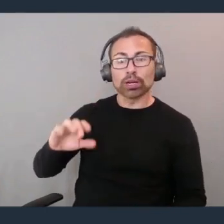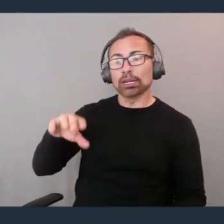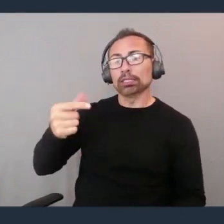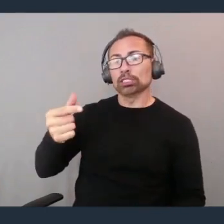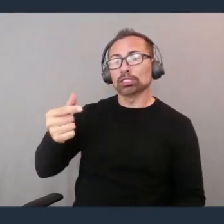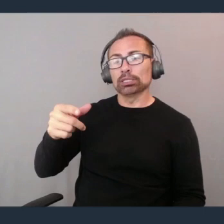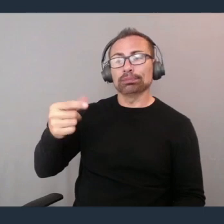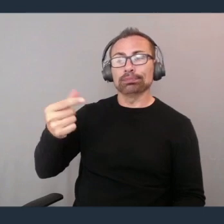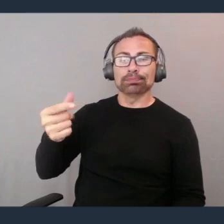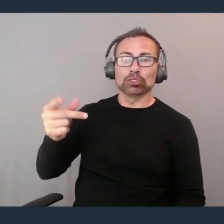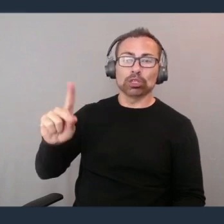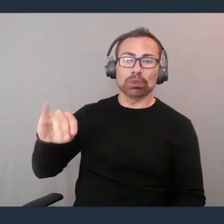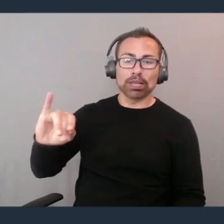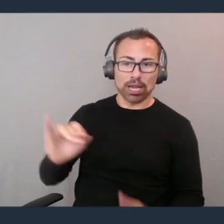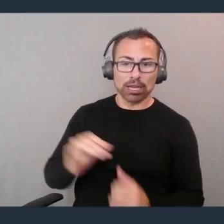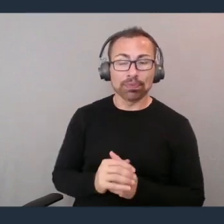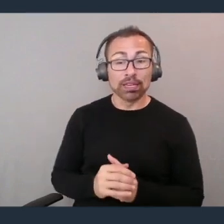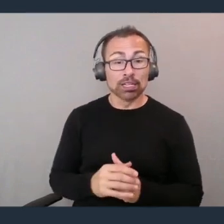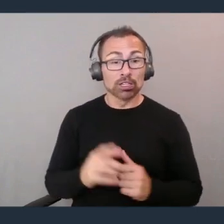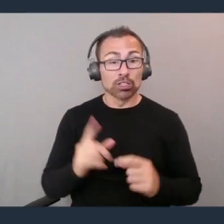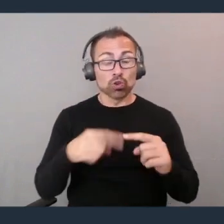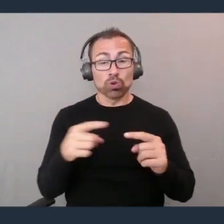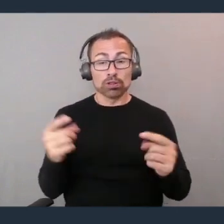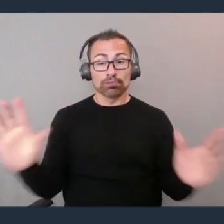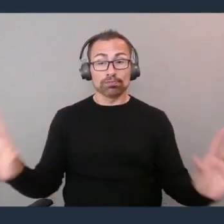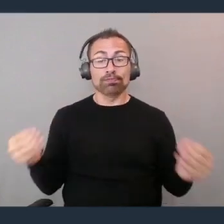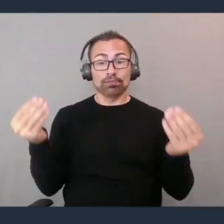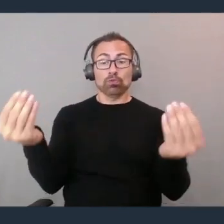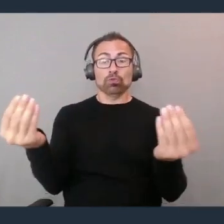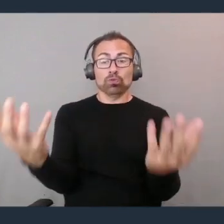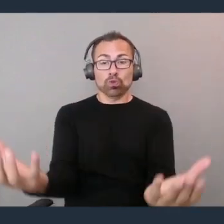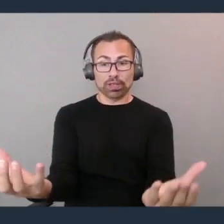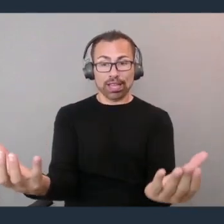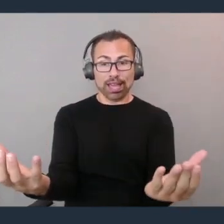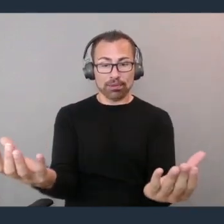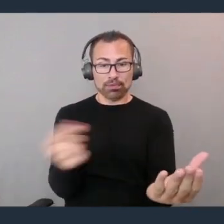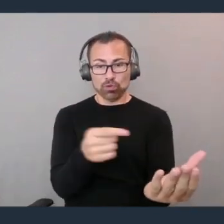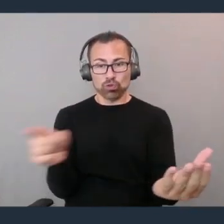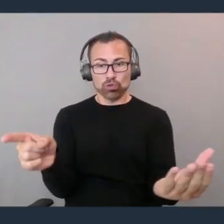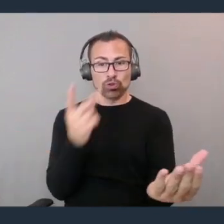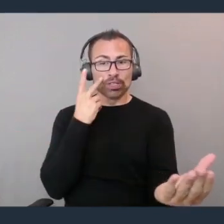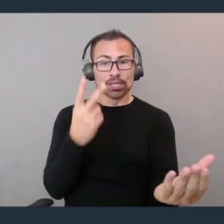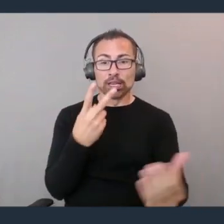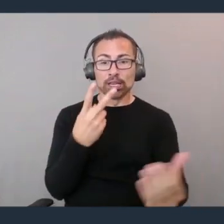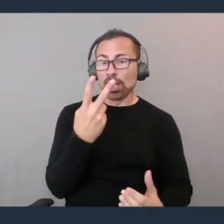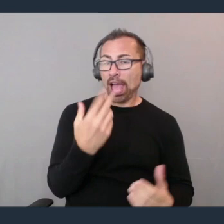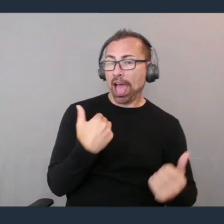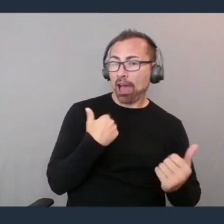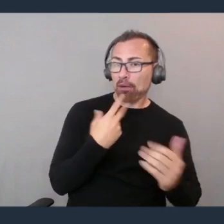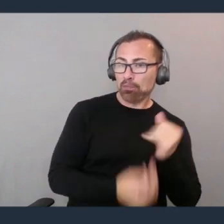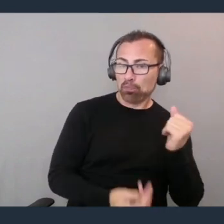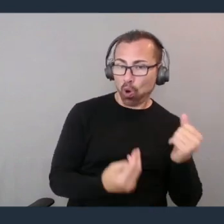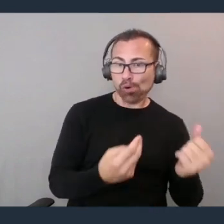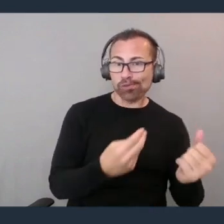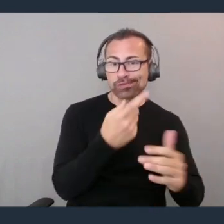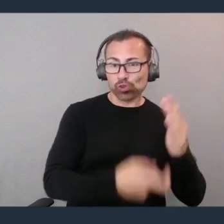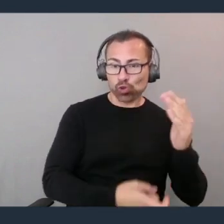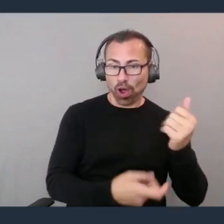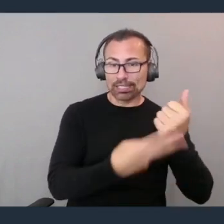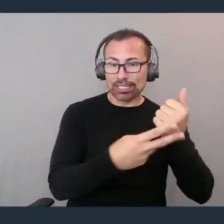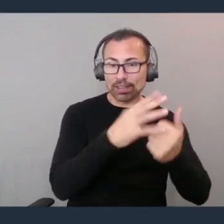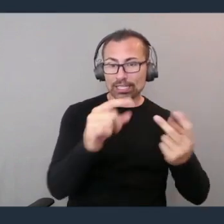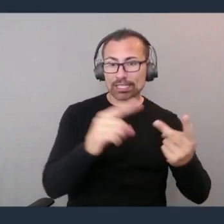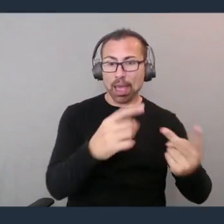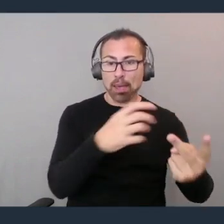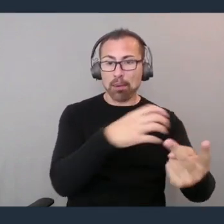have a similar power footprint and higher throughput, you're getting both cost efficiency but also power efficiency right there. And